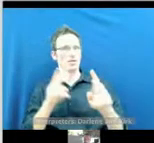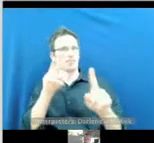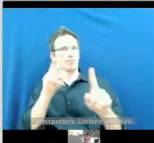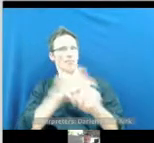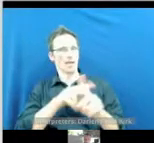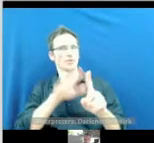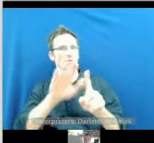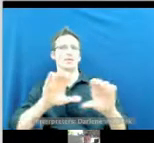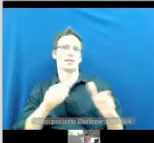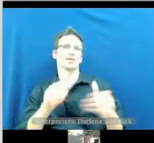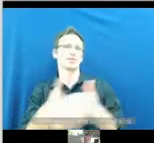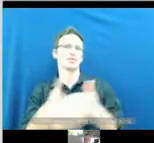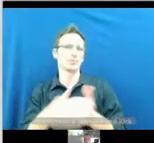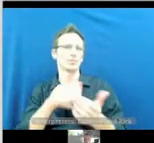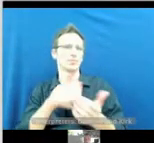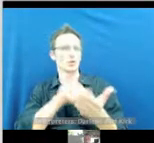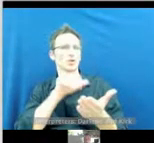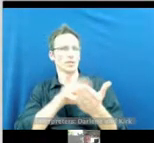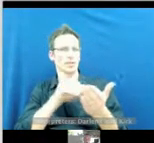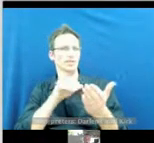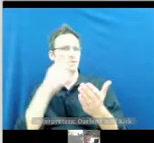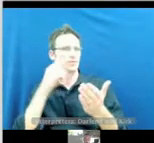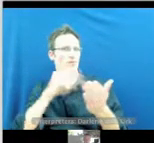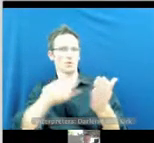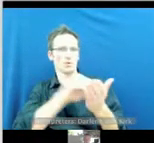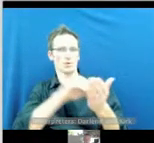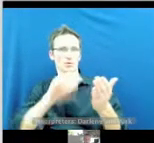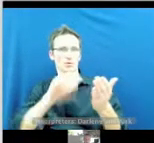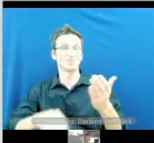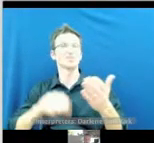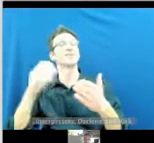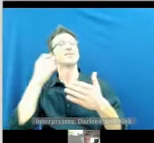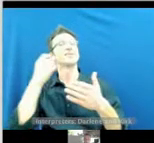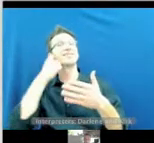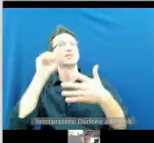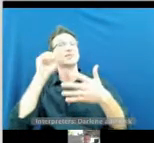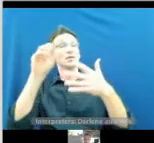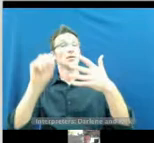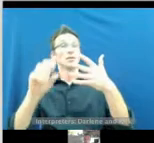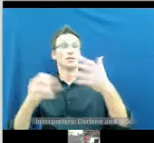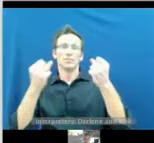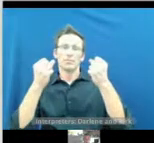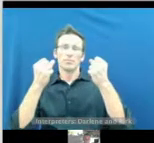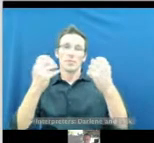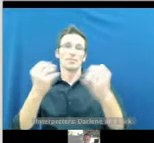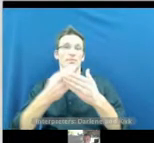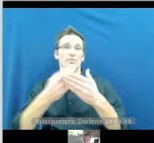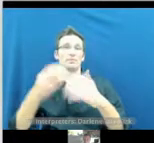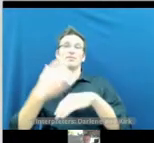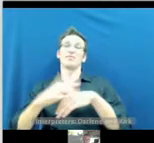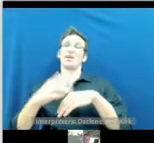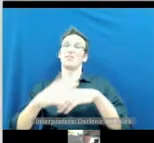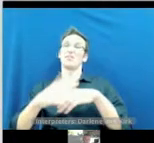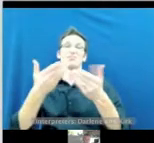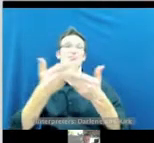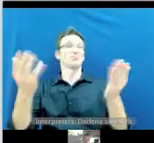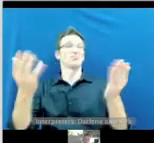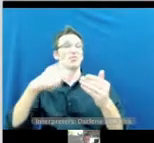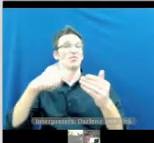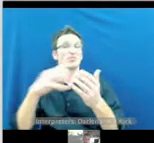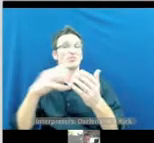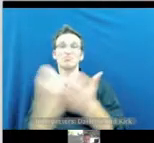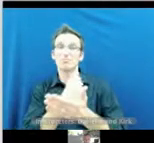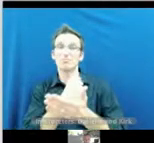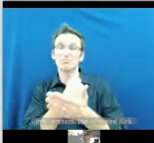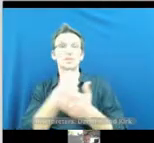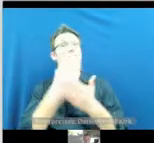So there are some major resources that are available to you out there that again, are there for free or very low cost that